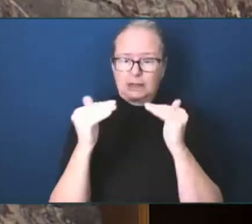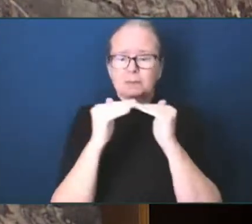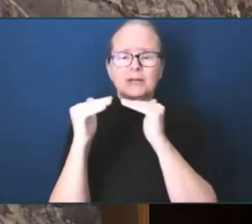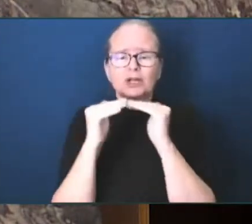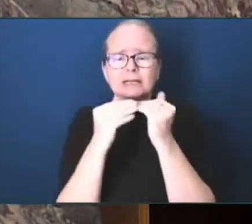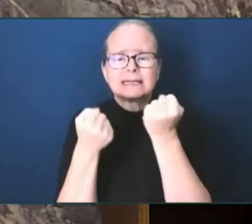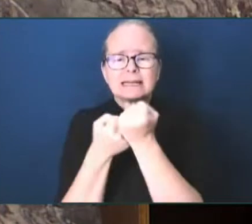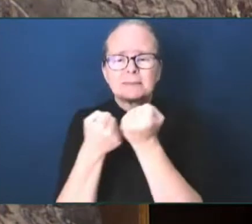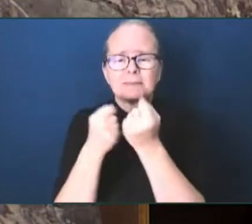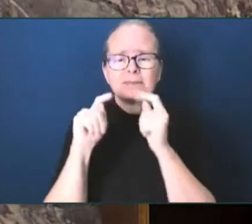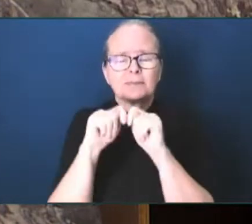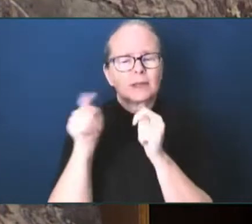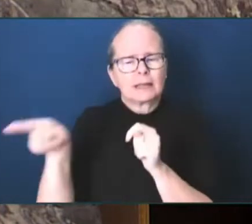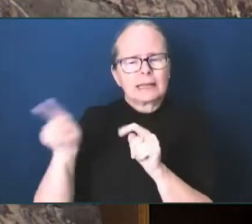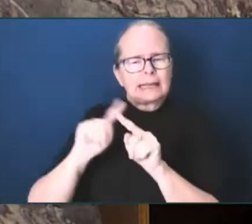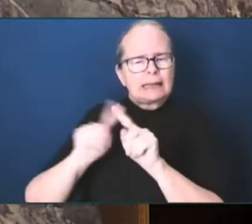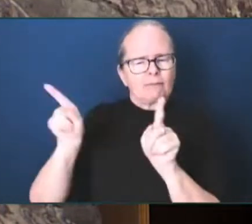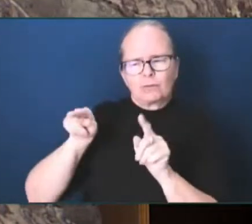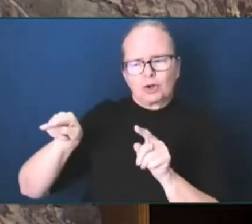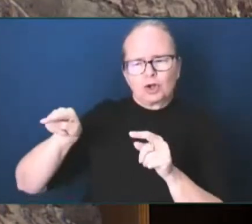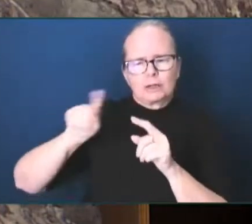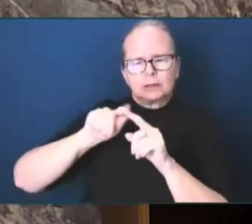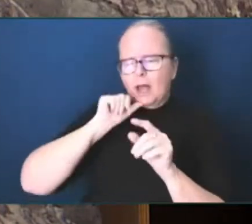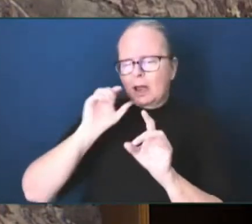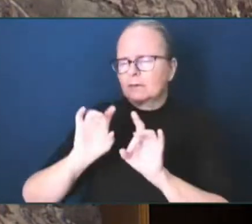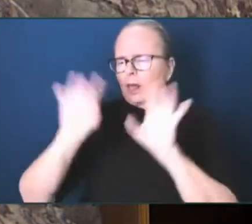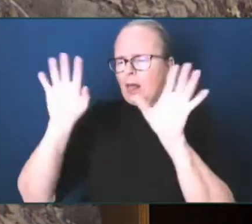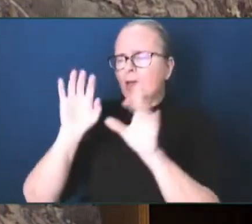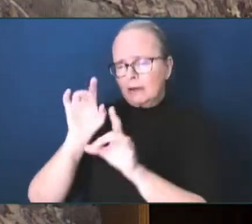programs, and we need a lot more of both of them.